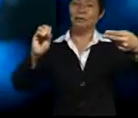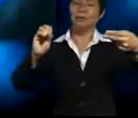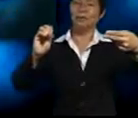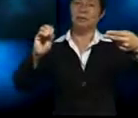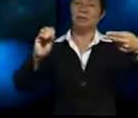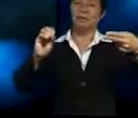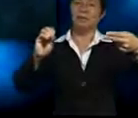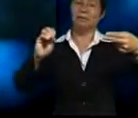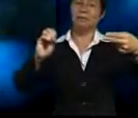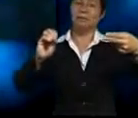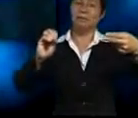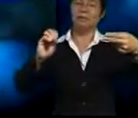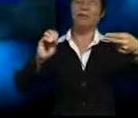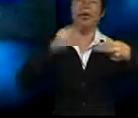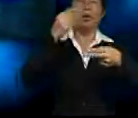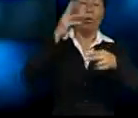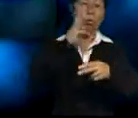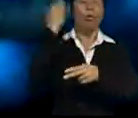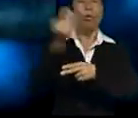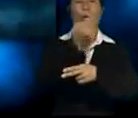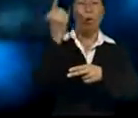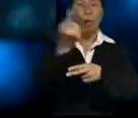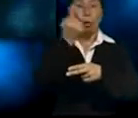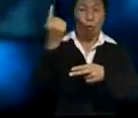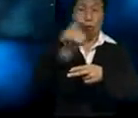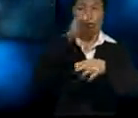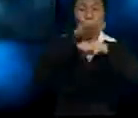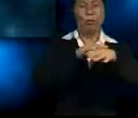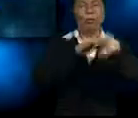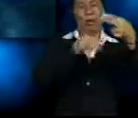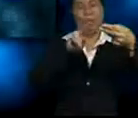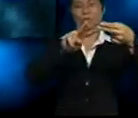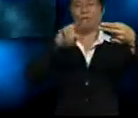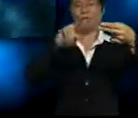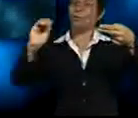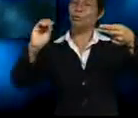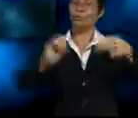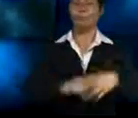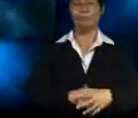Hence, water is often referred to as H2O.